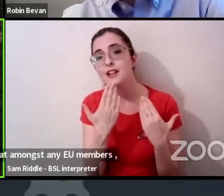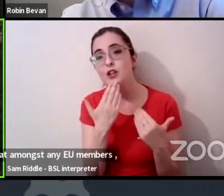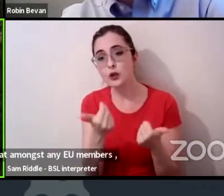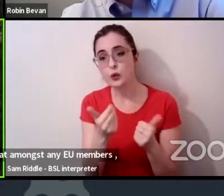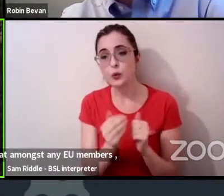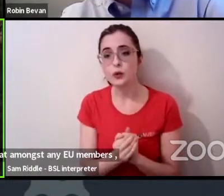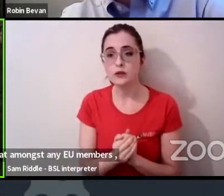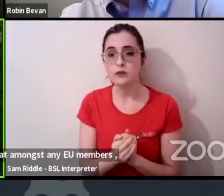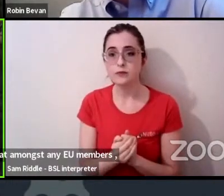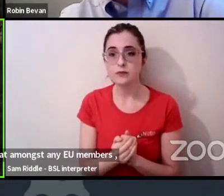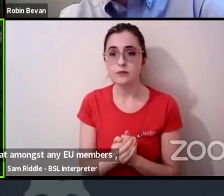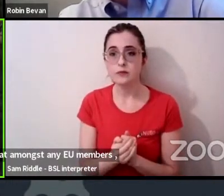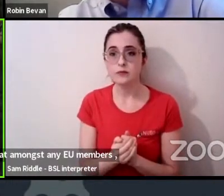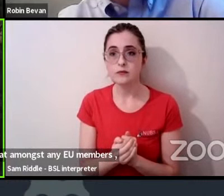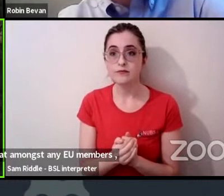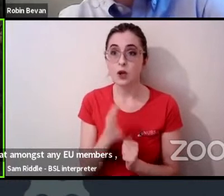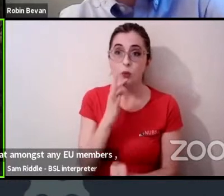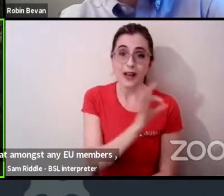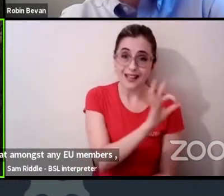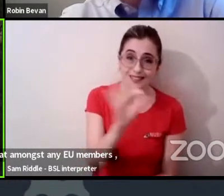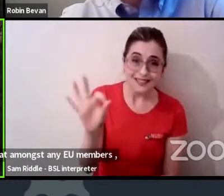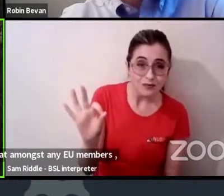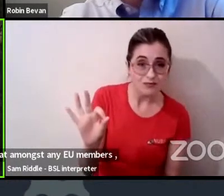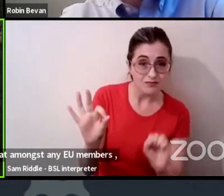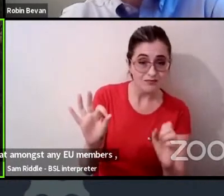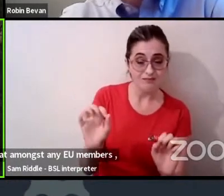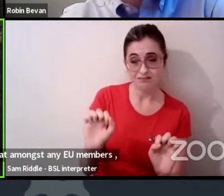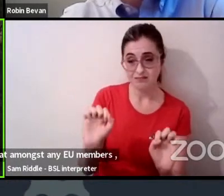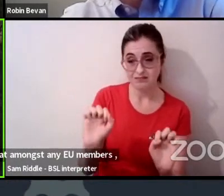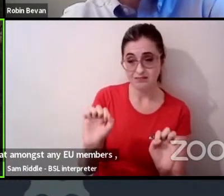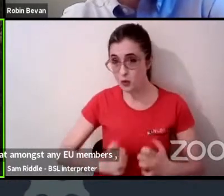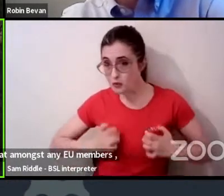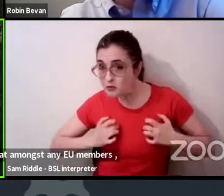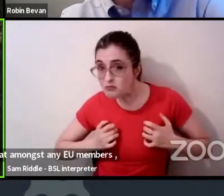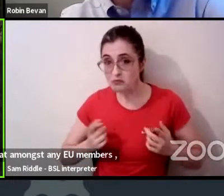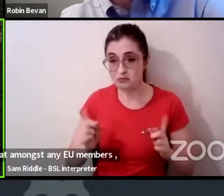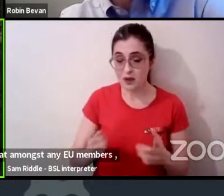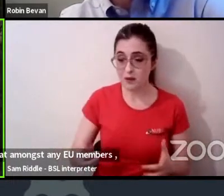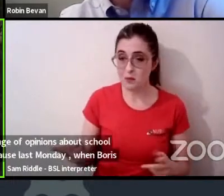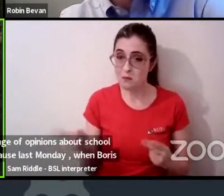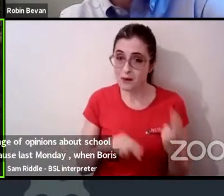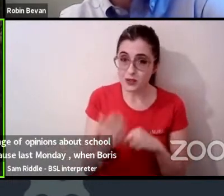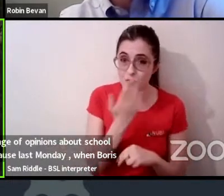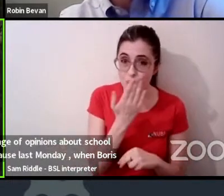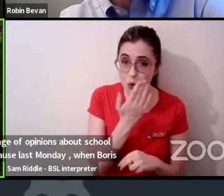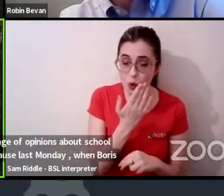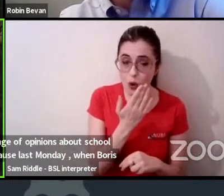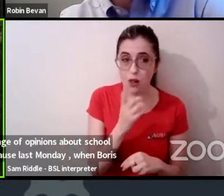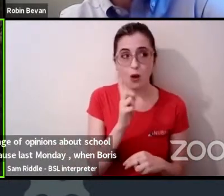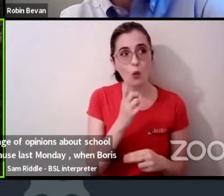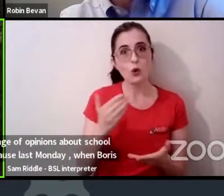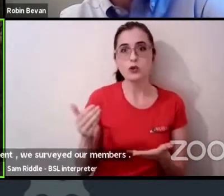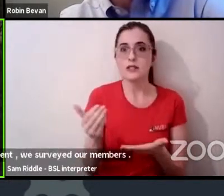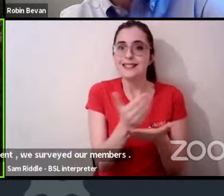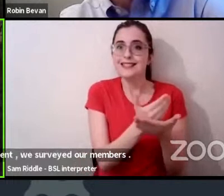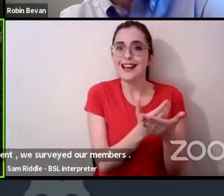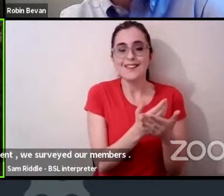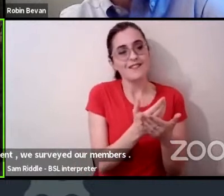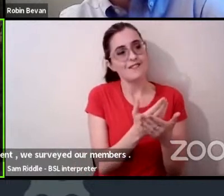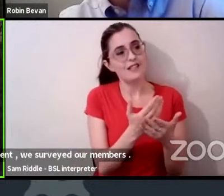doing that. We asked what your feelings were about school return, what safety measures you thought were in place in your